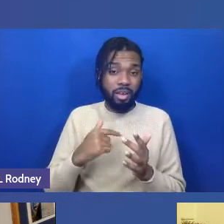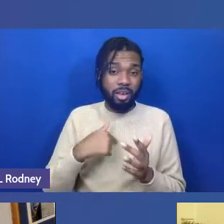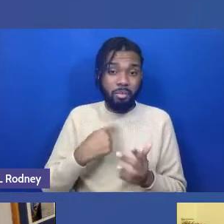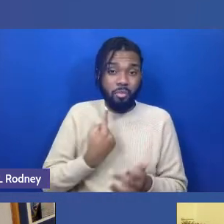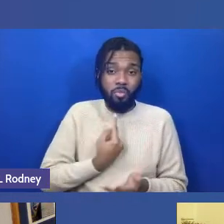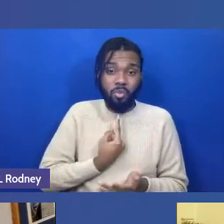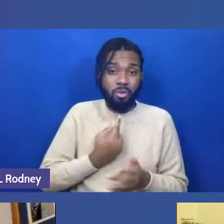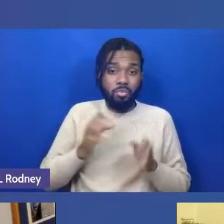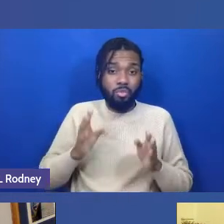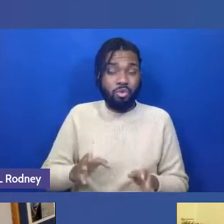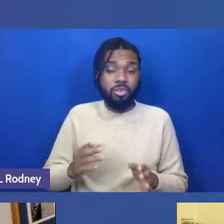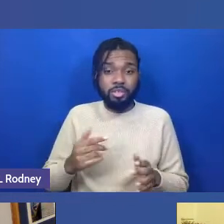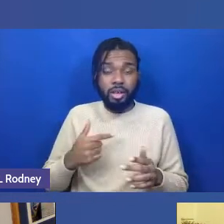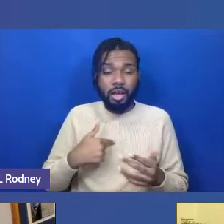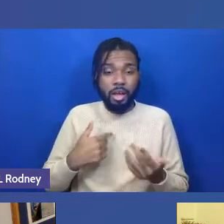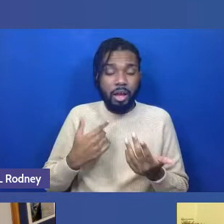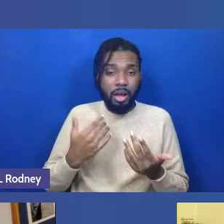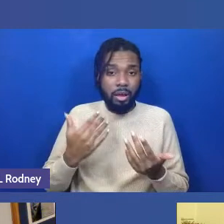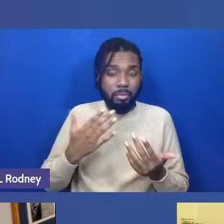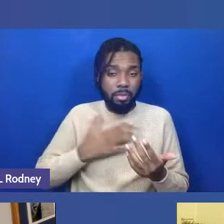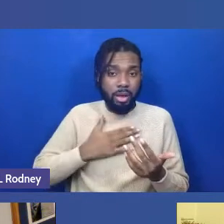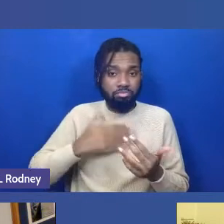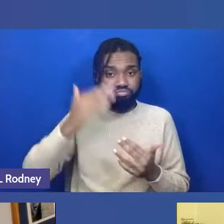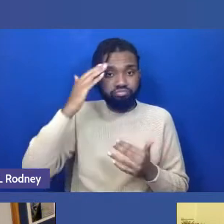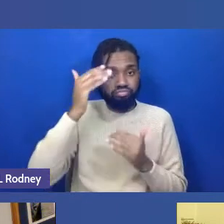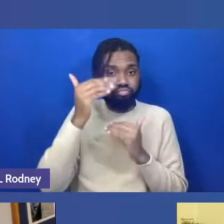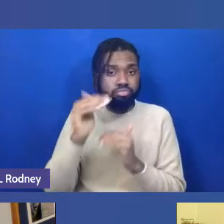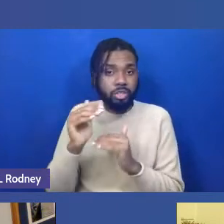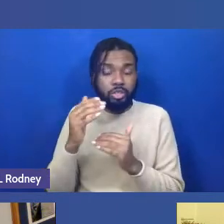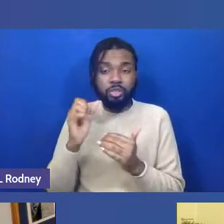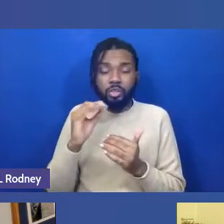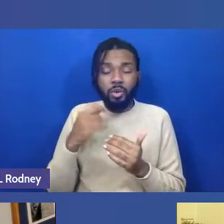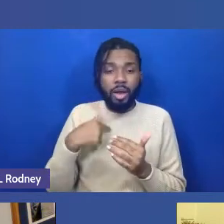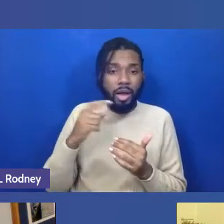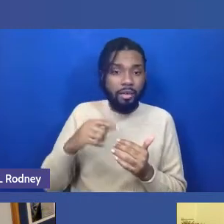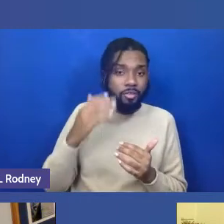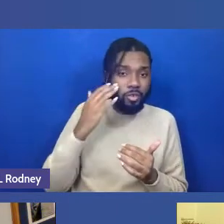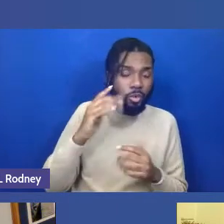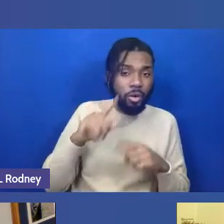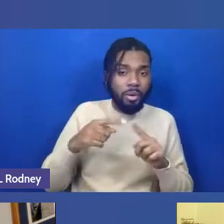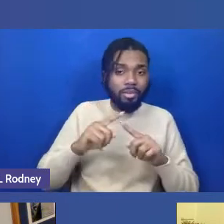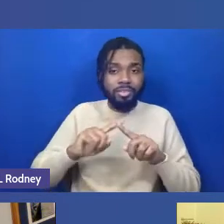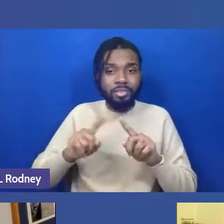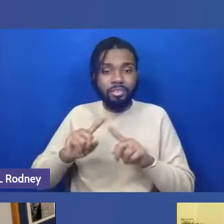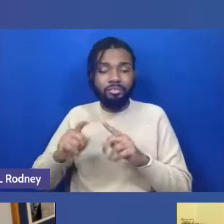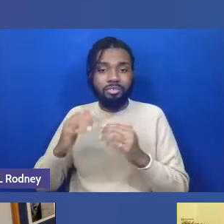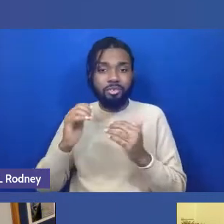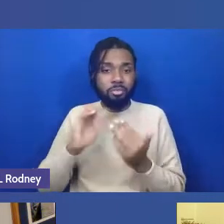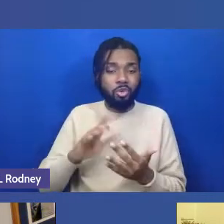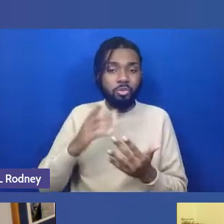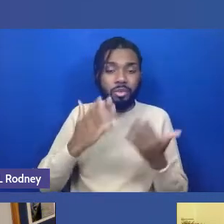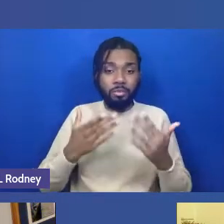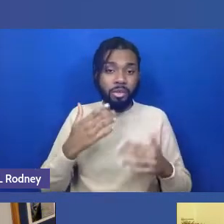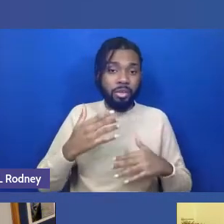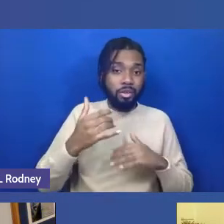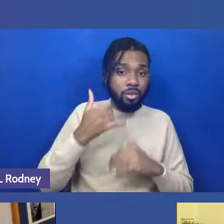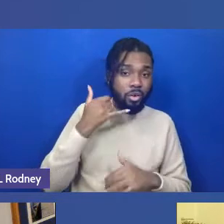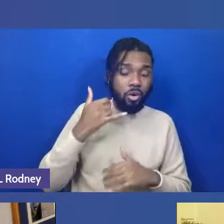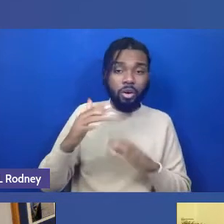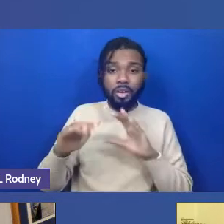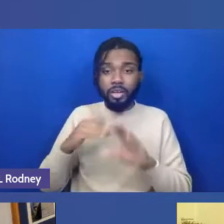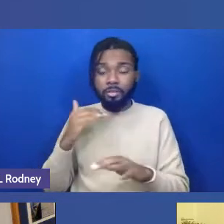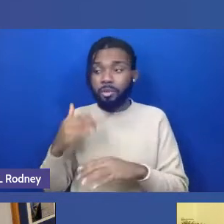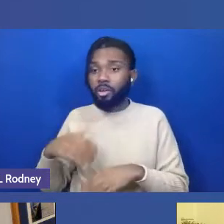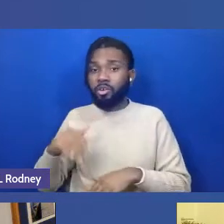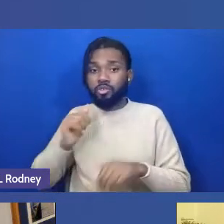have to rely on all different ways of pitching me, whether it's an email or a phone call or a showcase or a word of mouth. Like, I have to rely